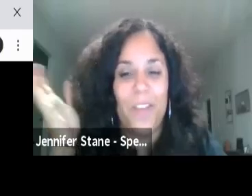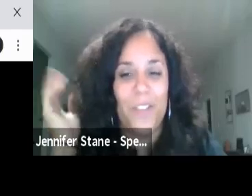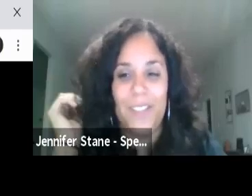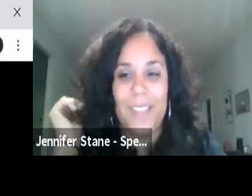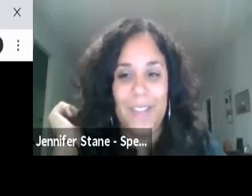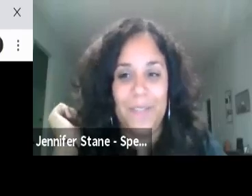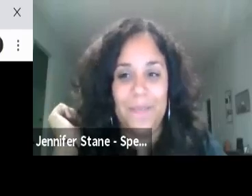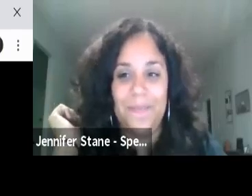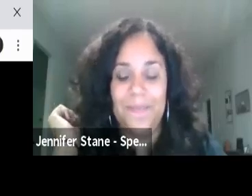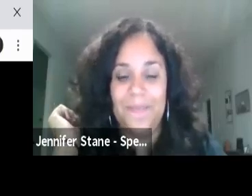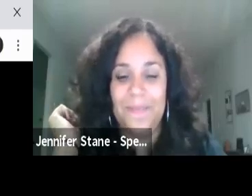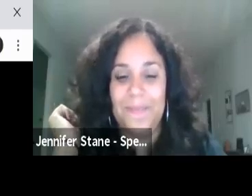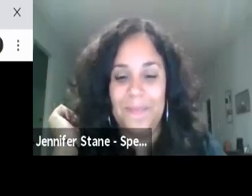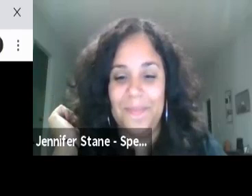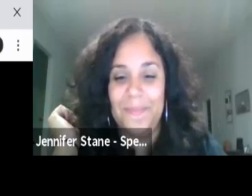No answer is a silly answer.